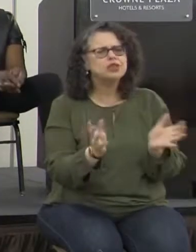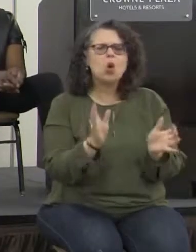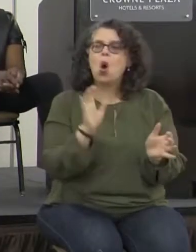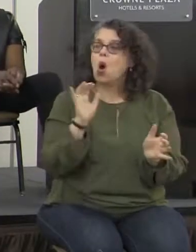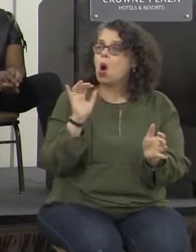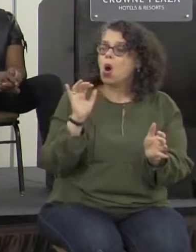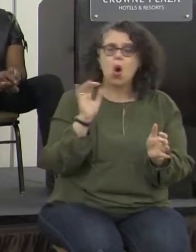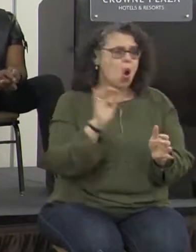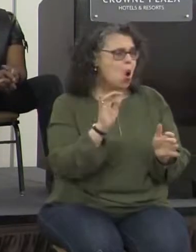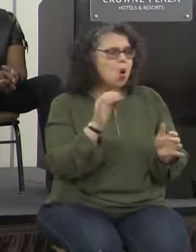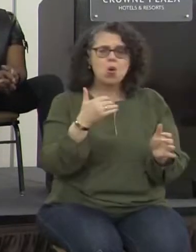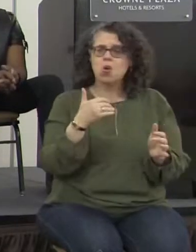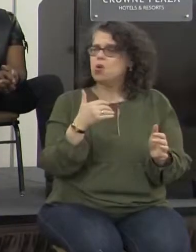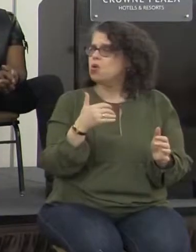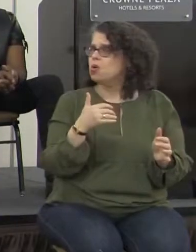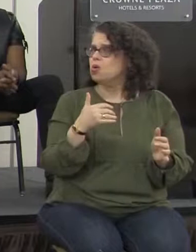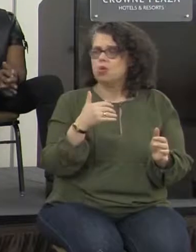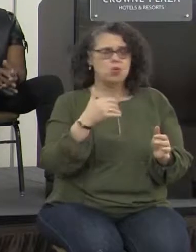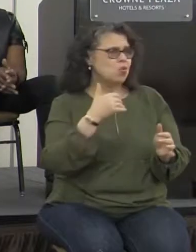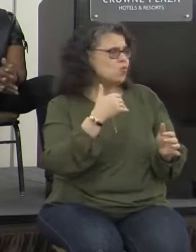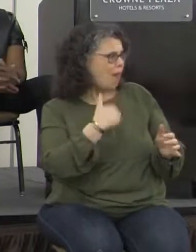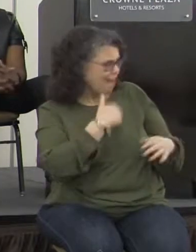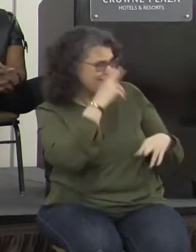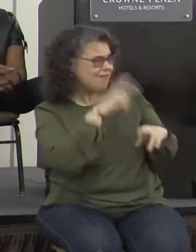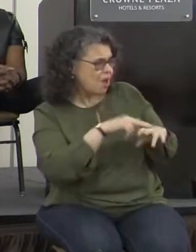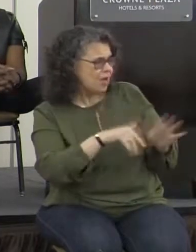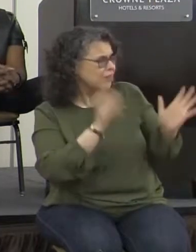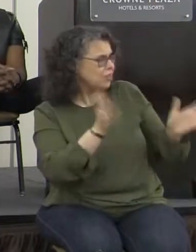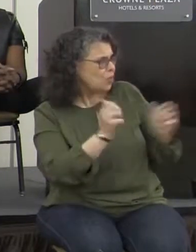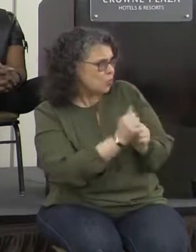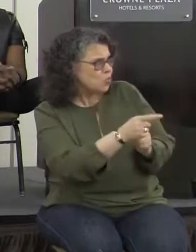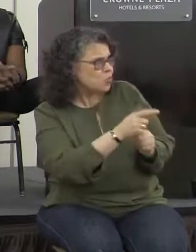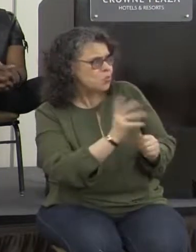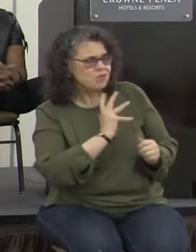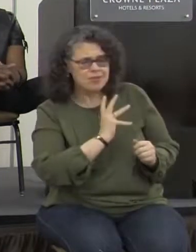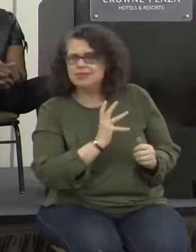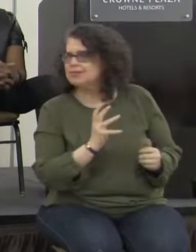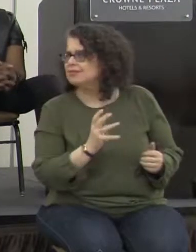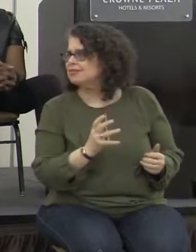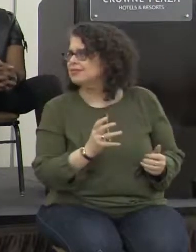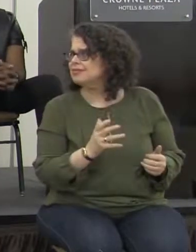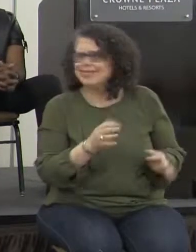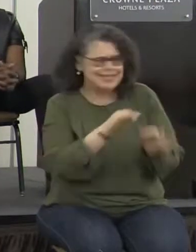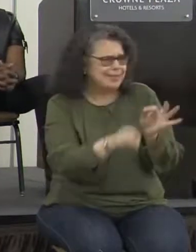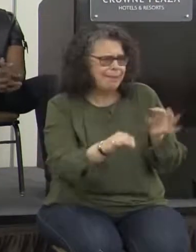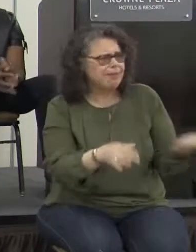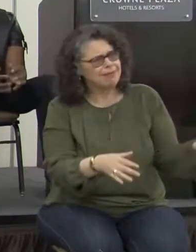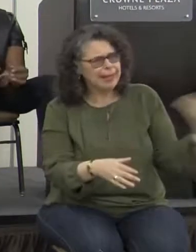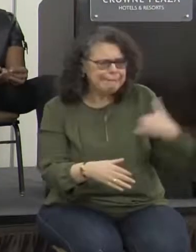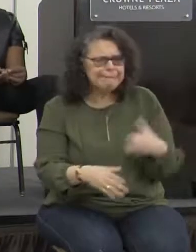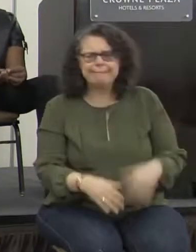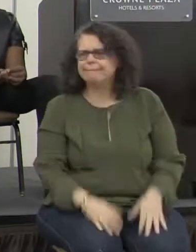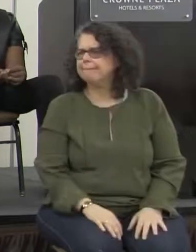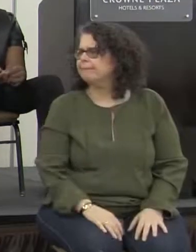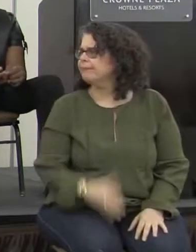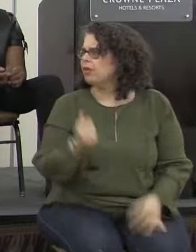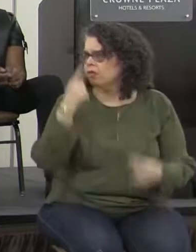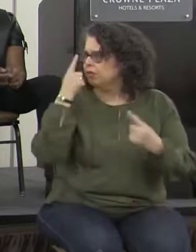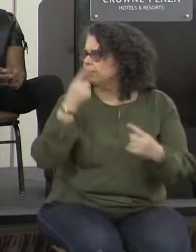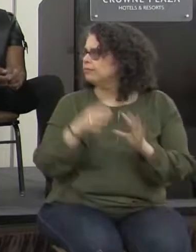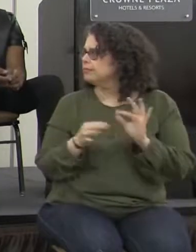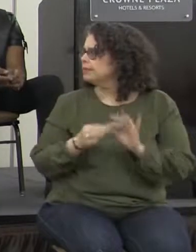having a good time. We can conversate with you all." You know what I'm saying? It's just, I don't know. It's just that simple. Other